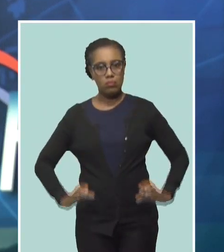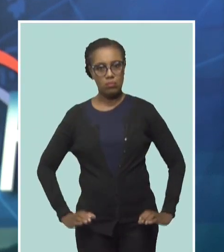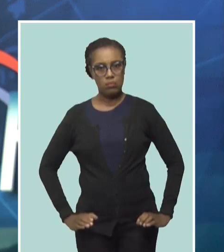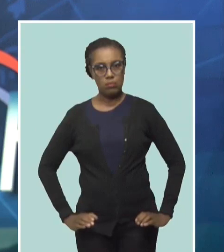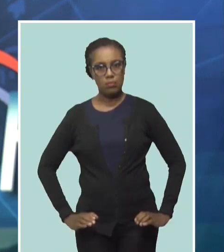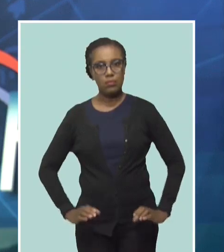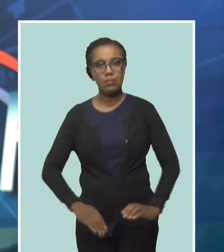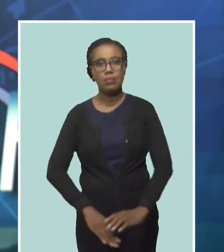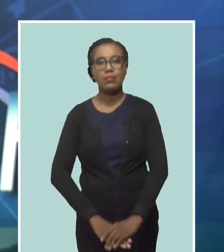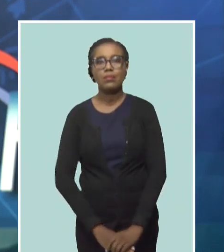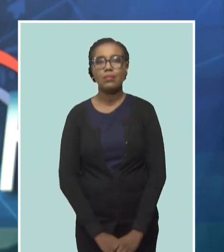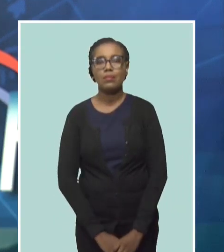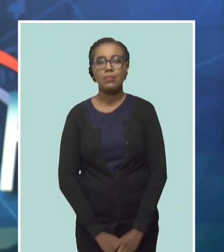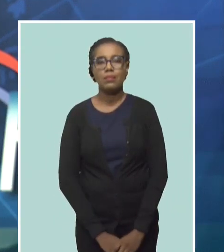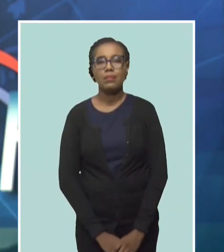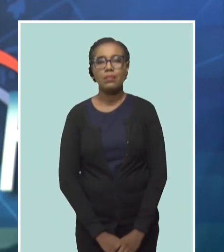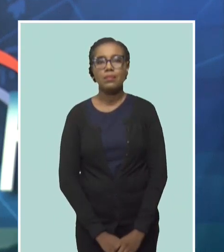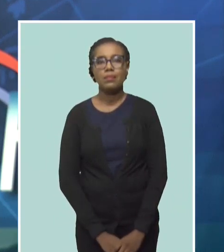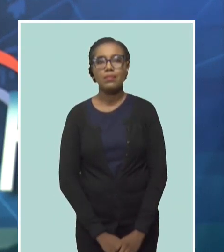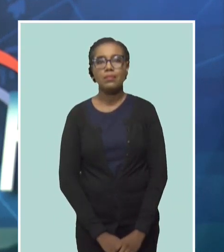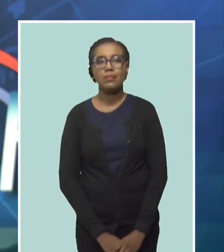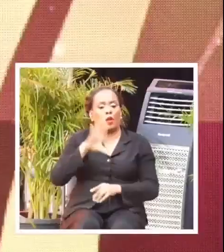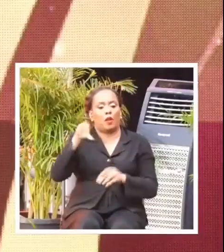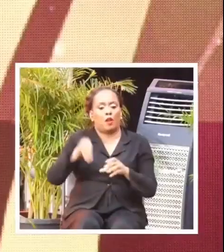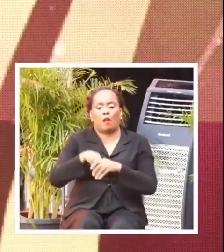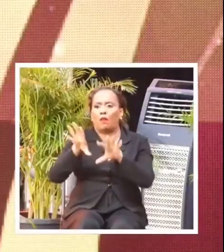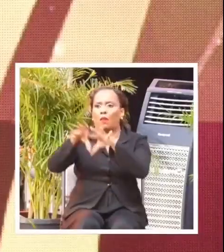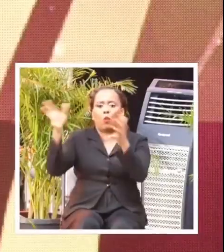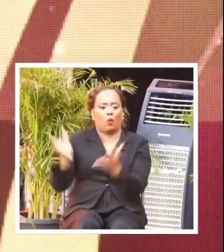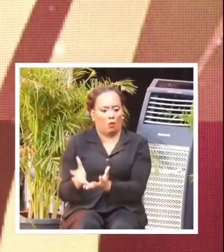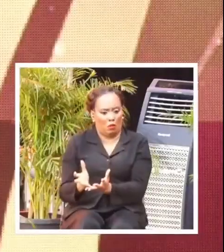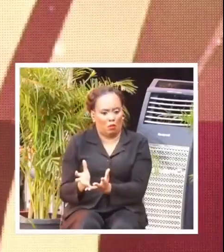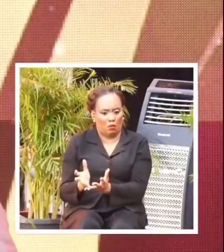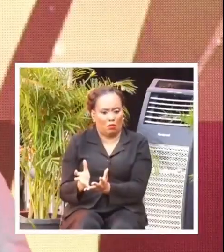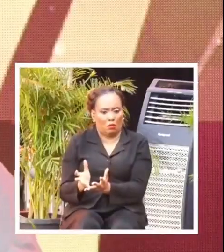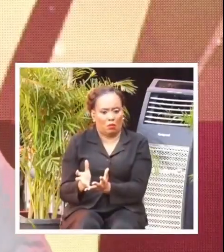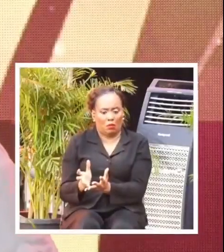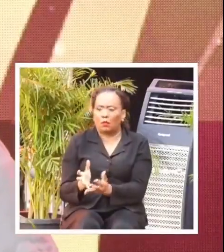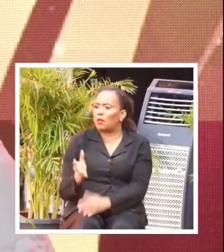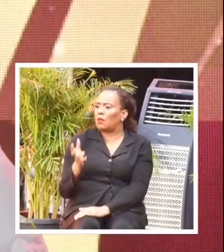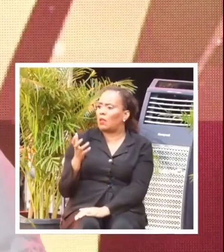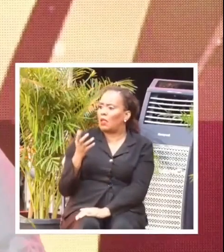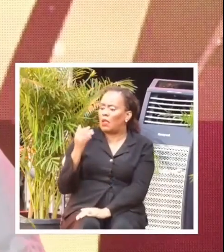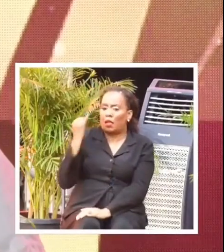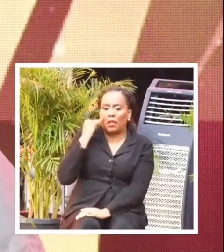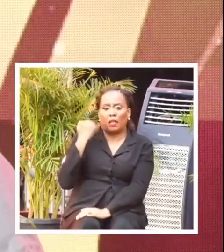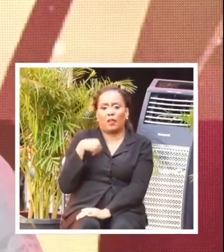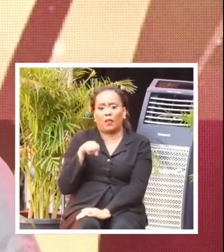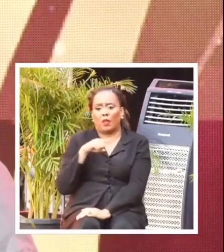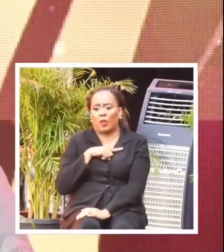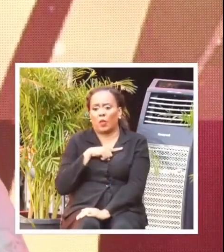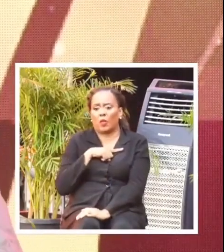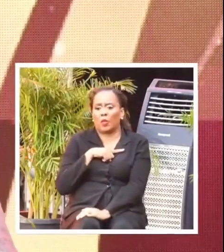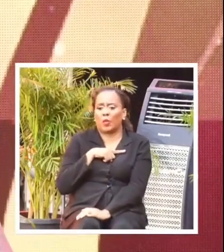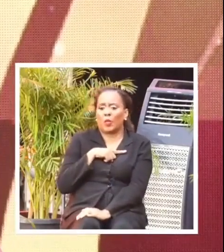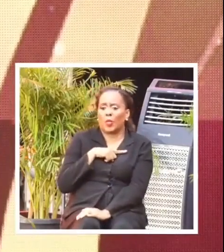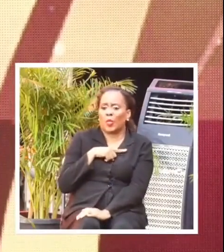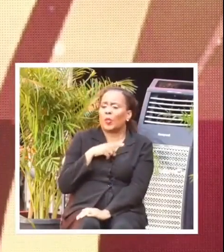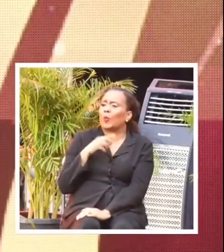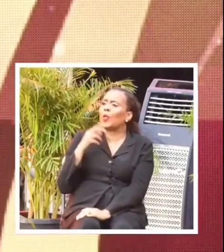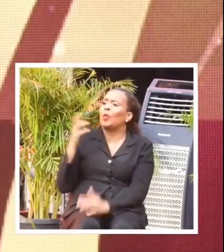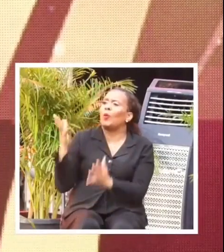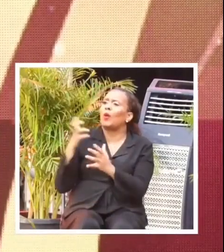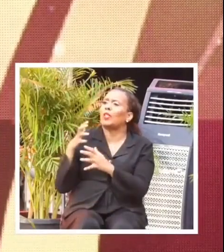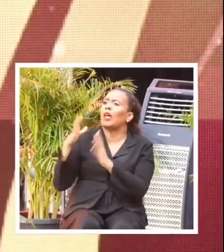is embracing global citizenship. If we follow the path of insularity, mimicking the likes of Britain and